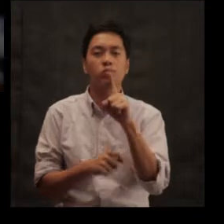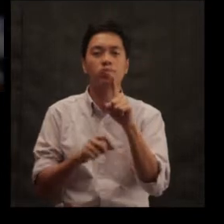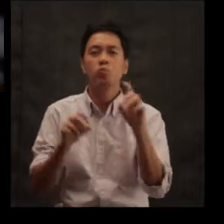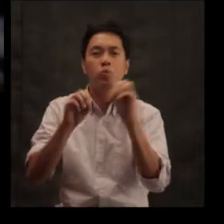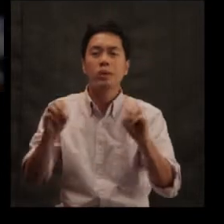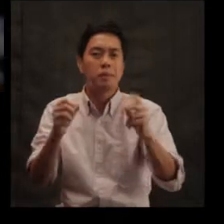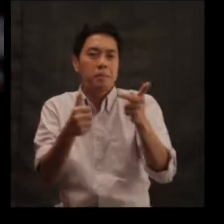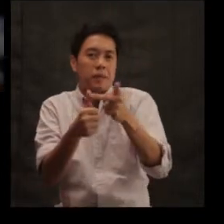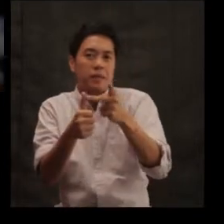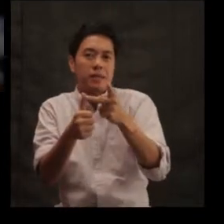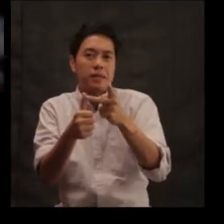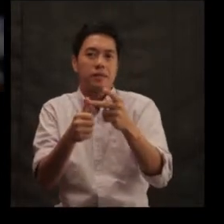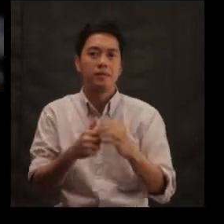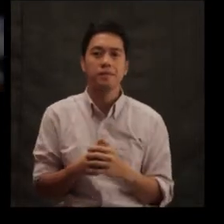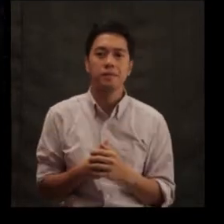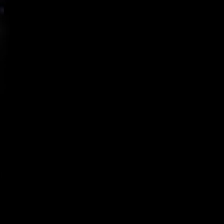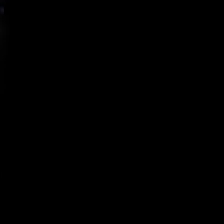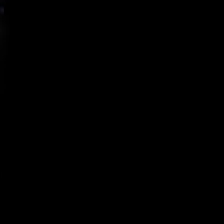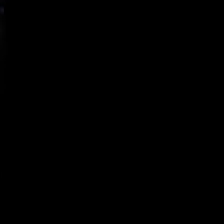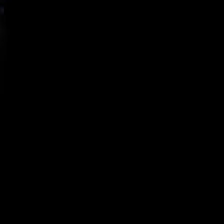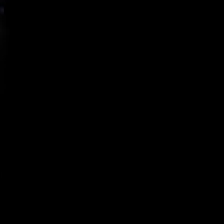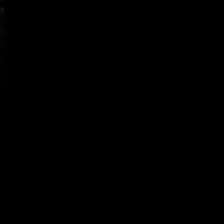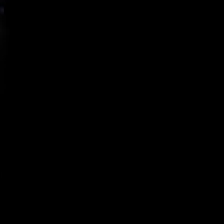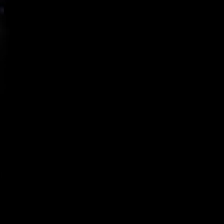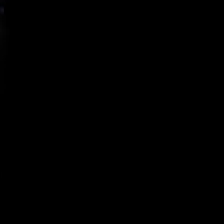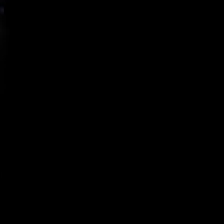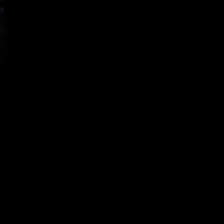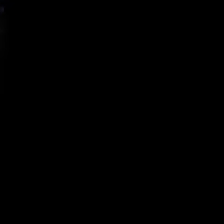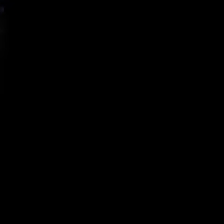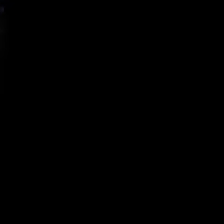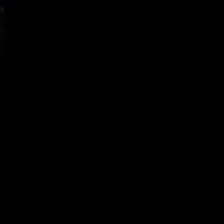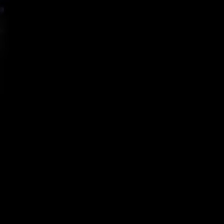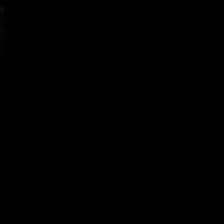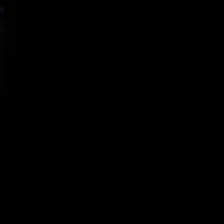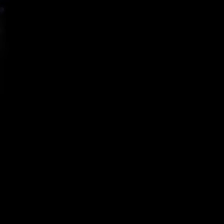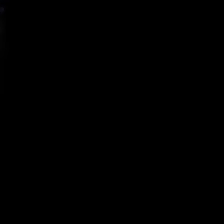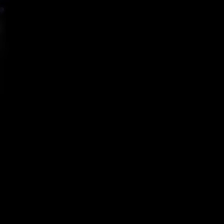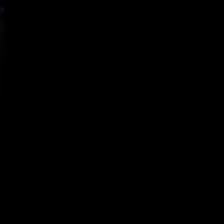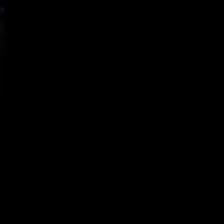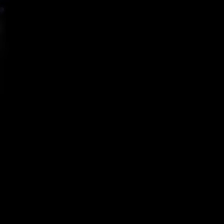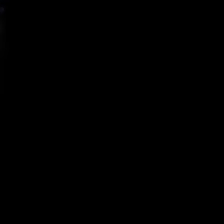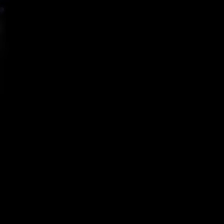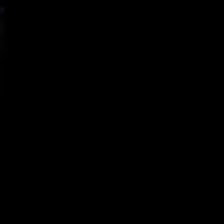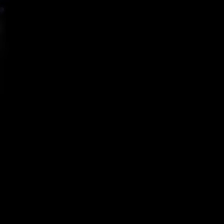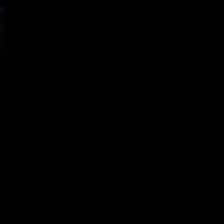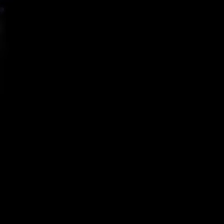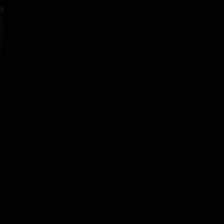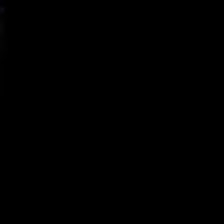in the Philippines is least prioritized. We have a voice, and people in the government should pay attention to us.